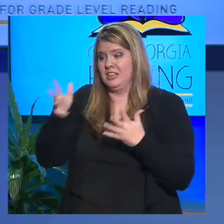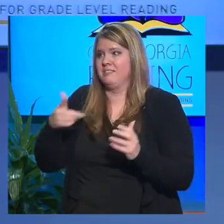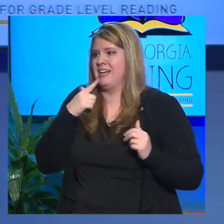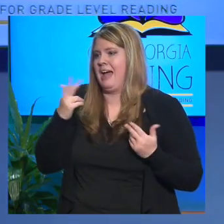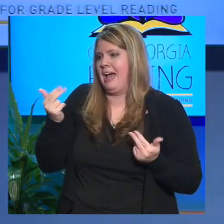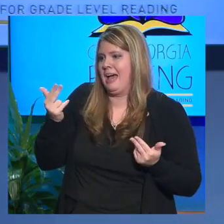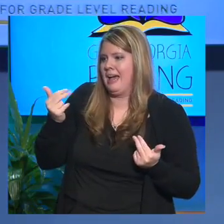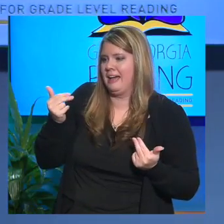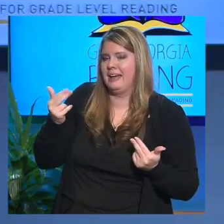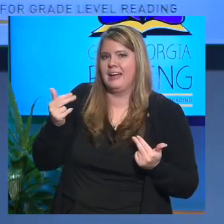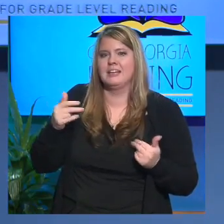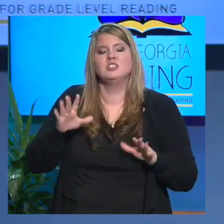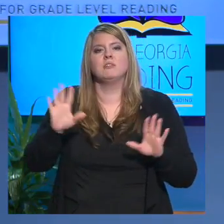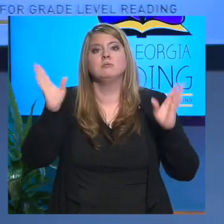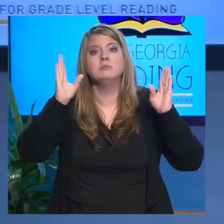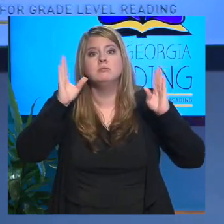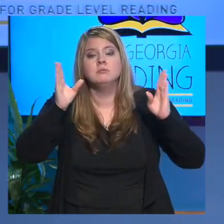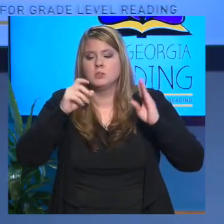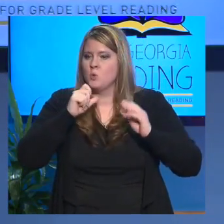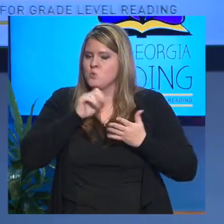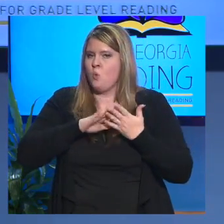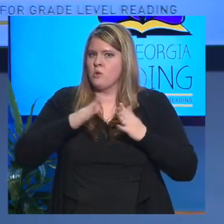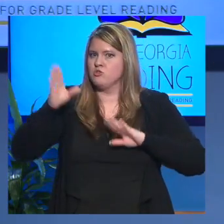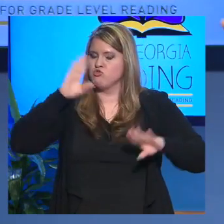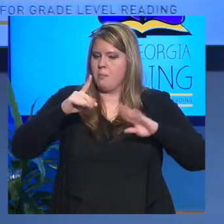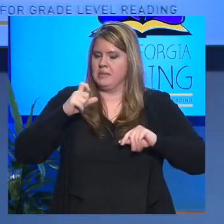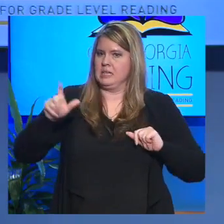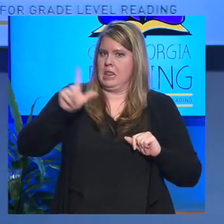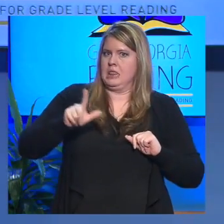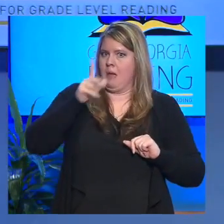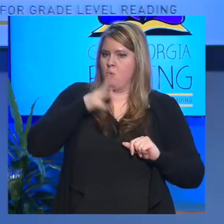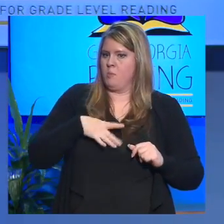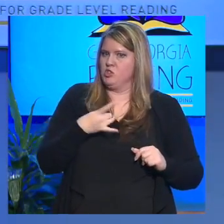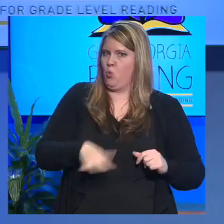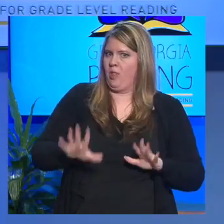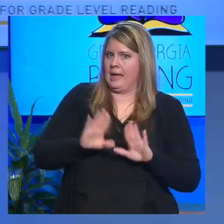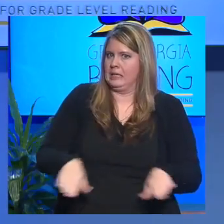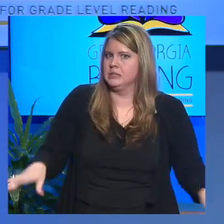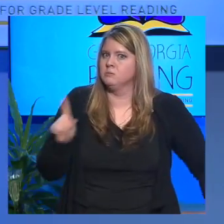ha, ha, ha, ha, ha, ha, was, listen to me, don't get in trouble in there because the library lady, she don't like no kids.